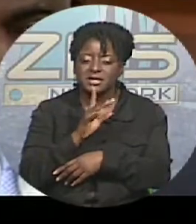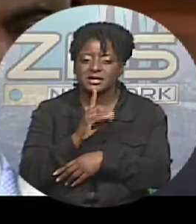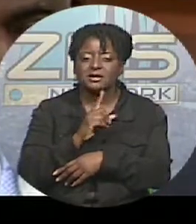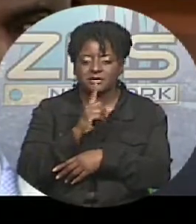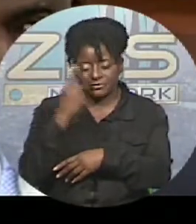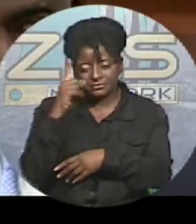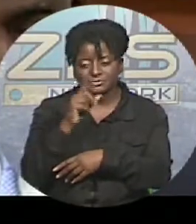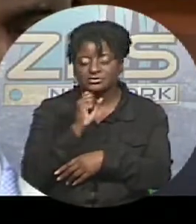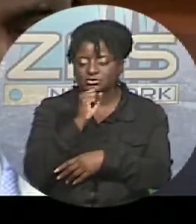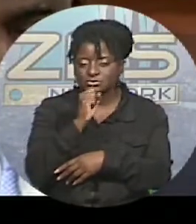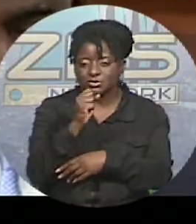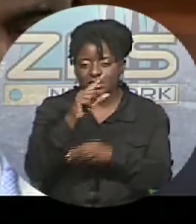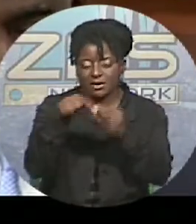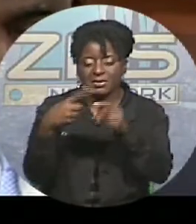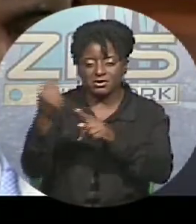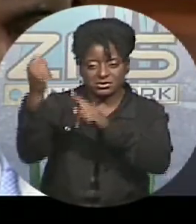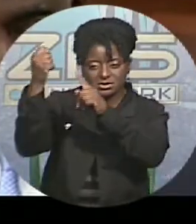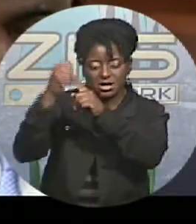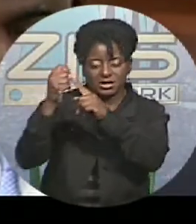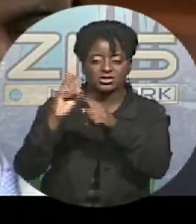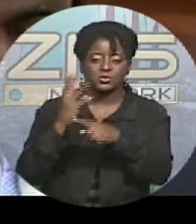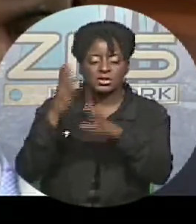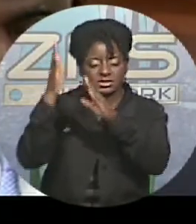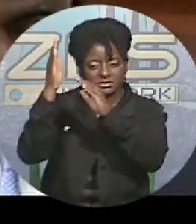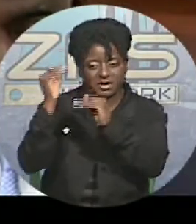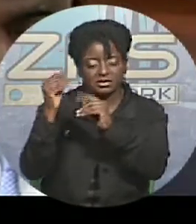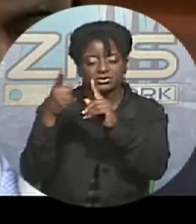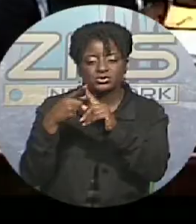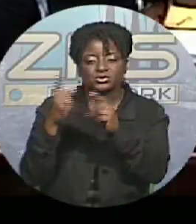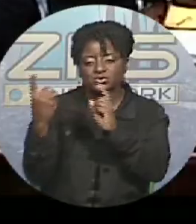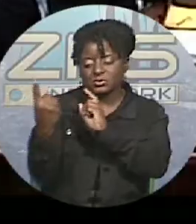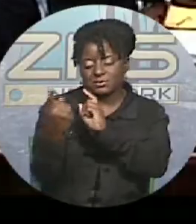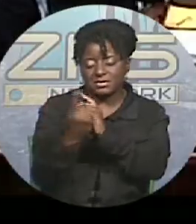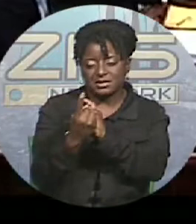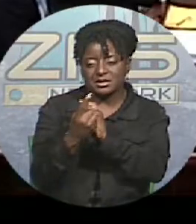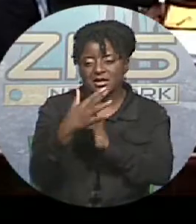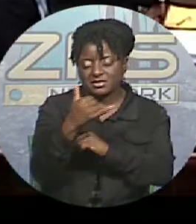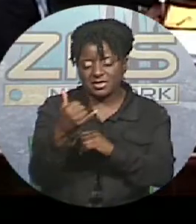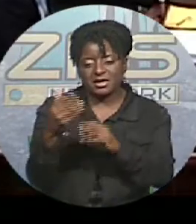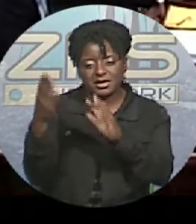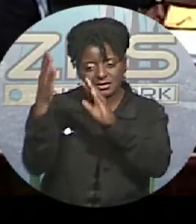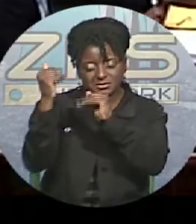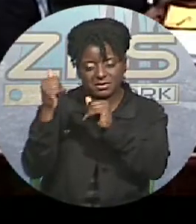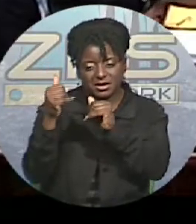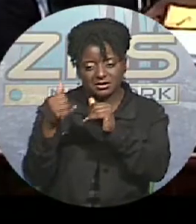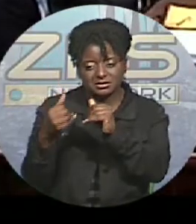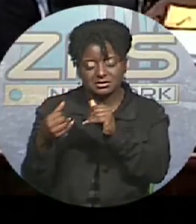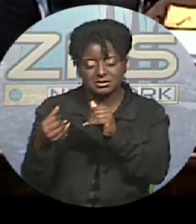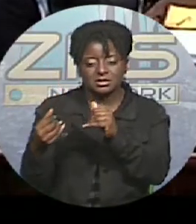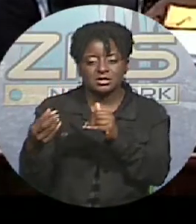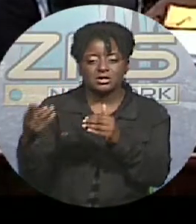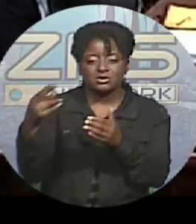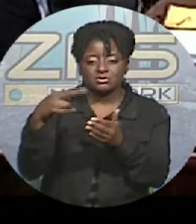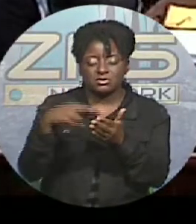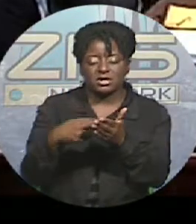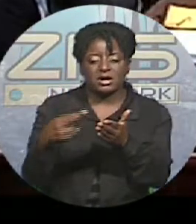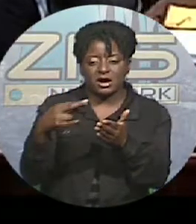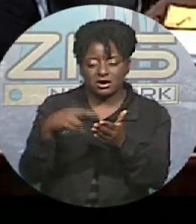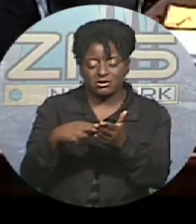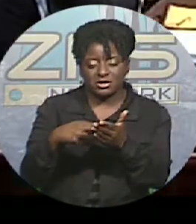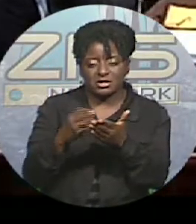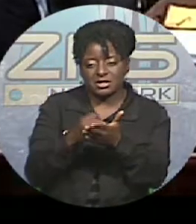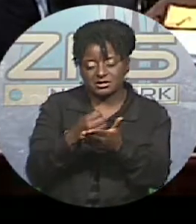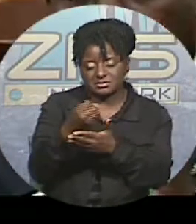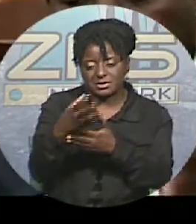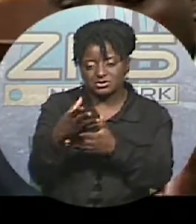about targets that we are expecting to meet. The Prime Minister says they expect recurrent expenditure to continue to decline as they put in place